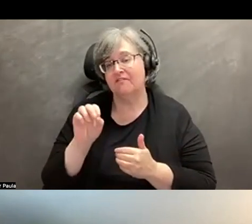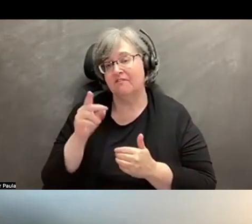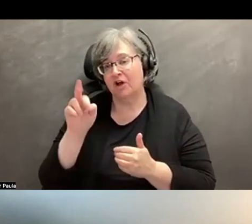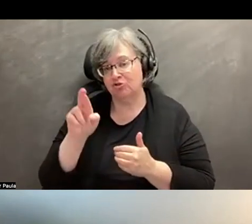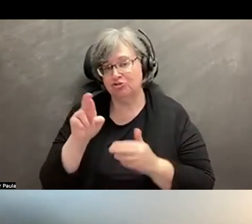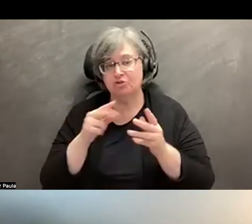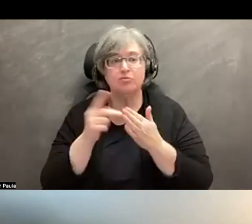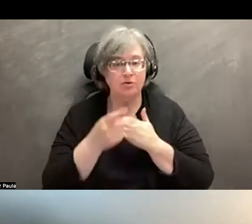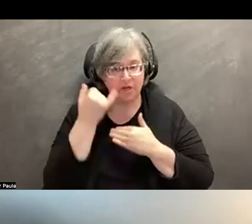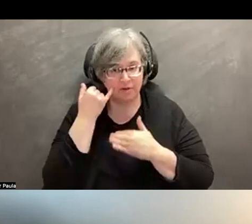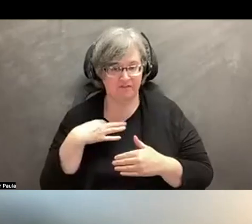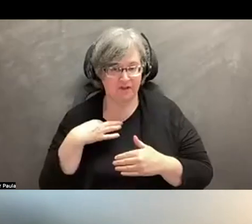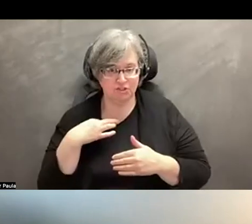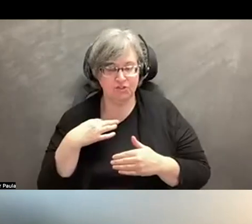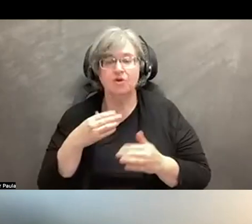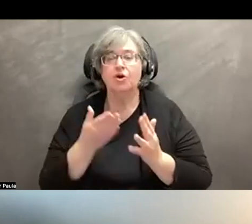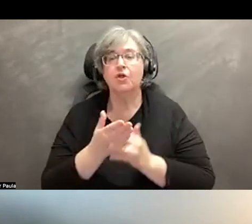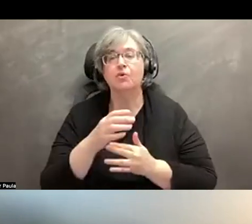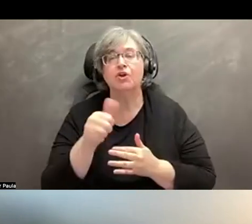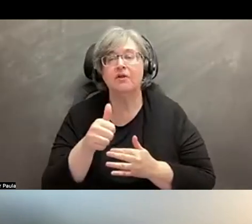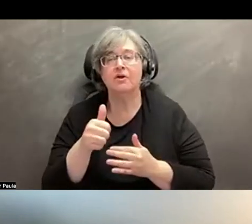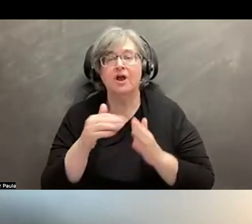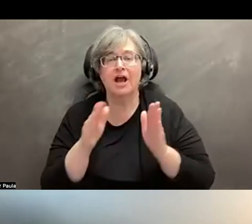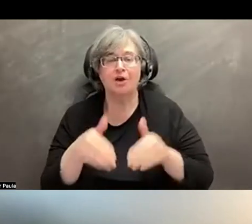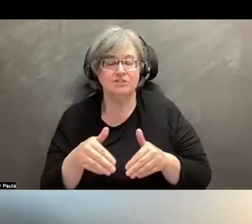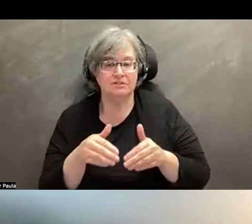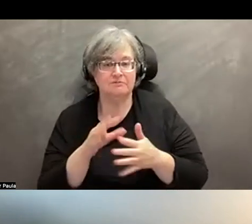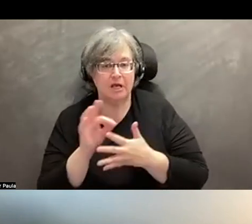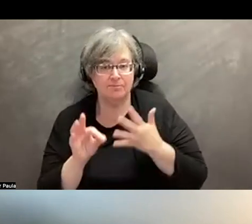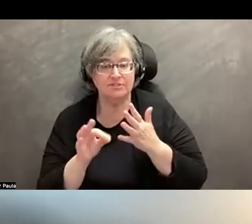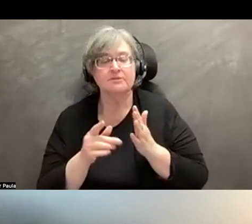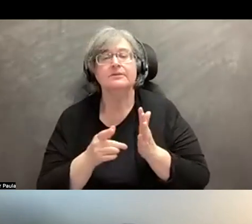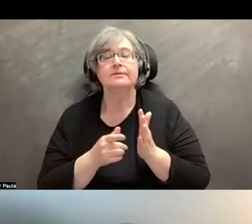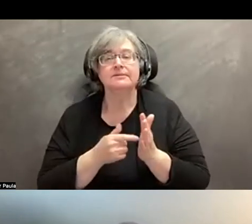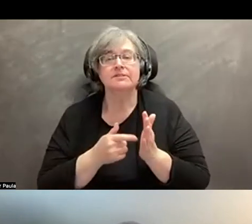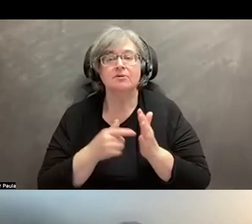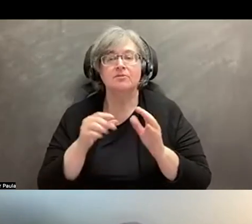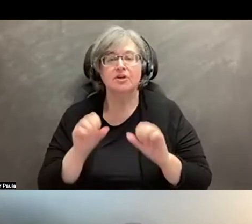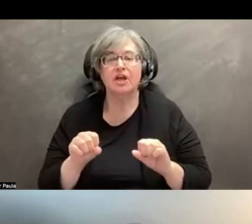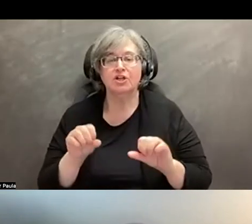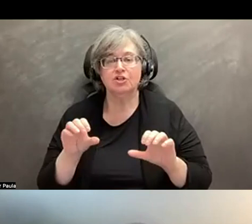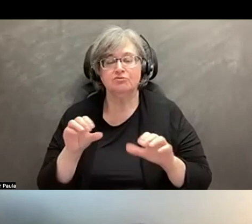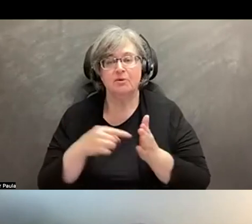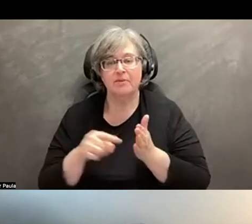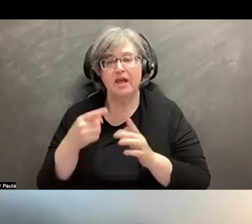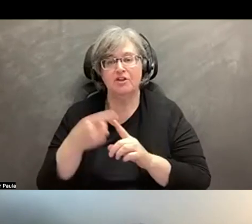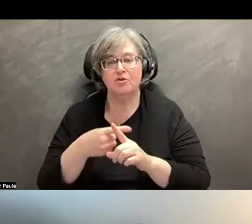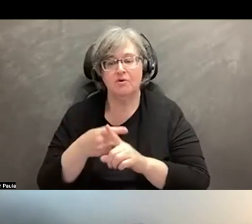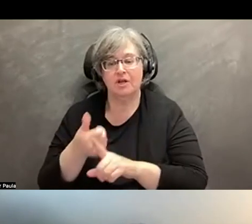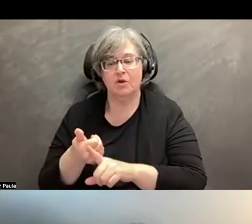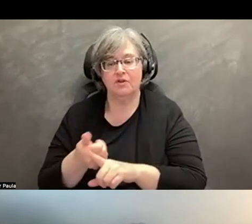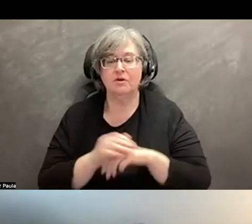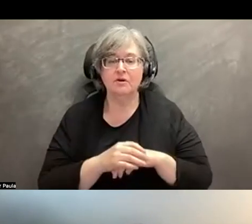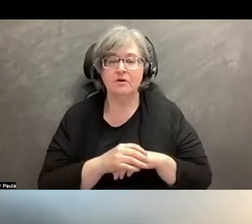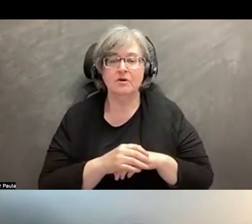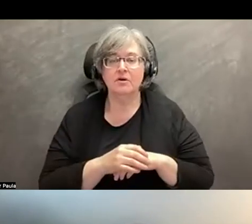are eligible for that, or to another housing option. And sometimes that's being able to do market rent on their own. And the first part of the question was